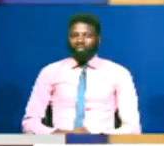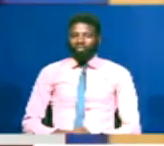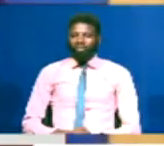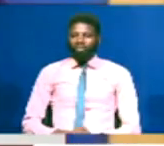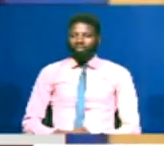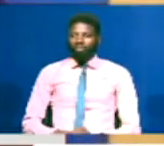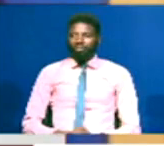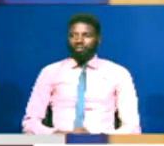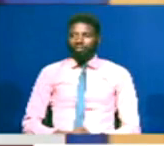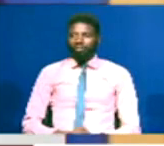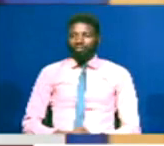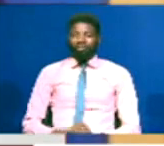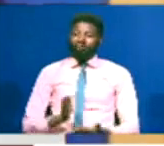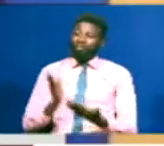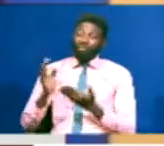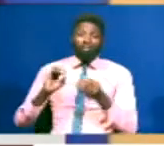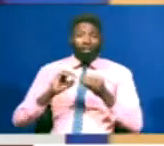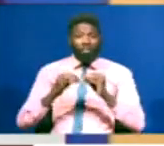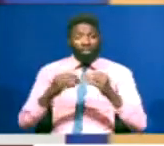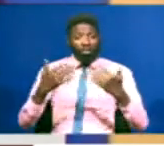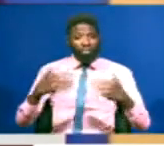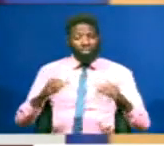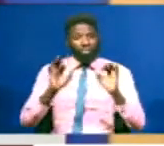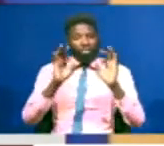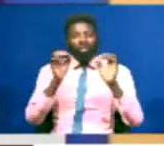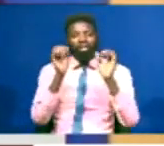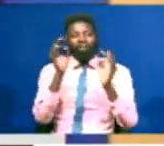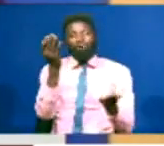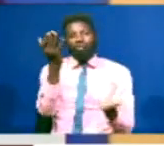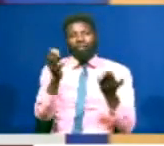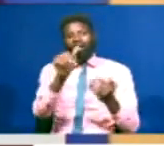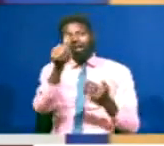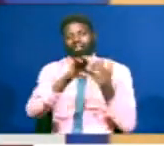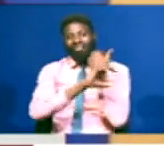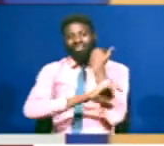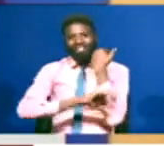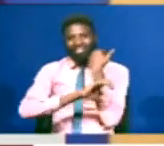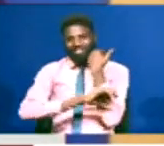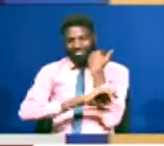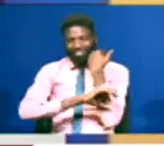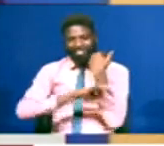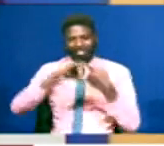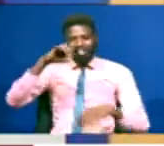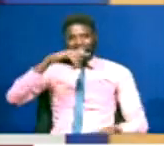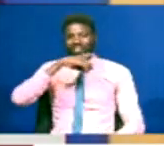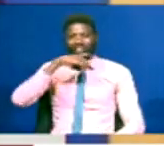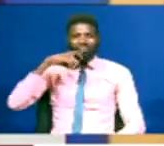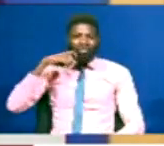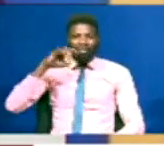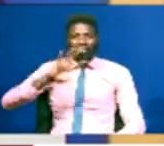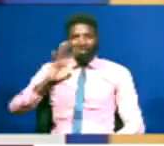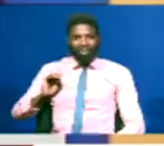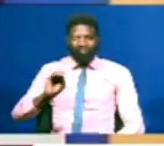But these are pretty impressive numbers when you compare across other sub-Saharan African countries. The fact that we've got Uganda